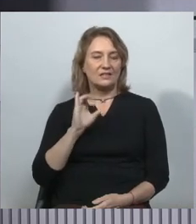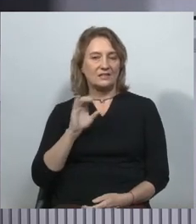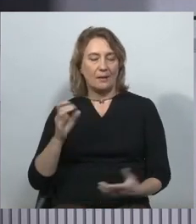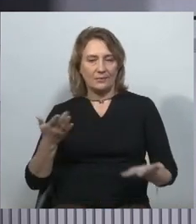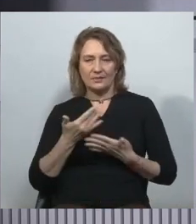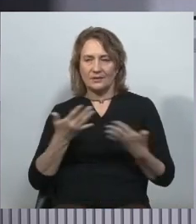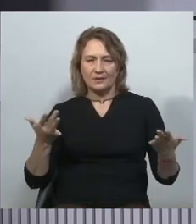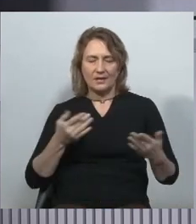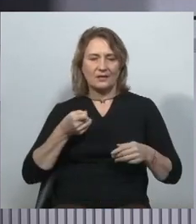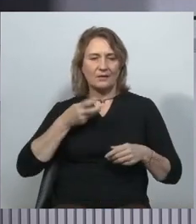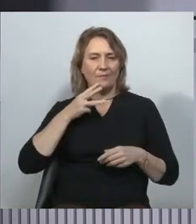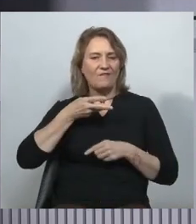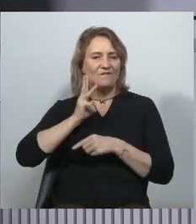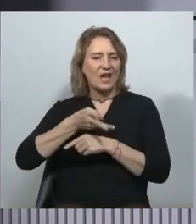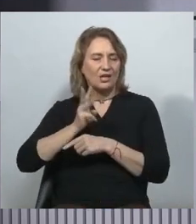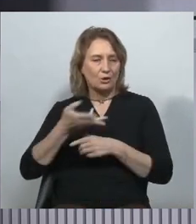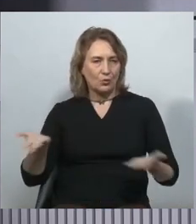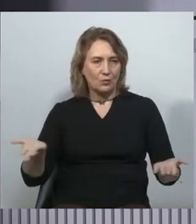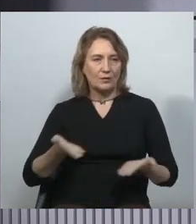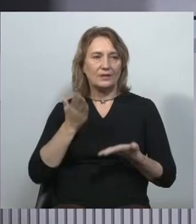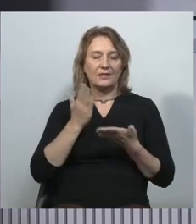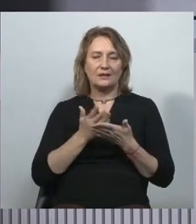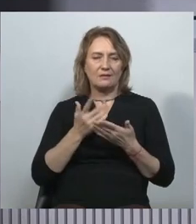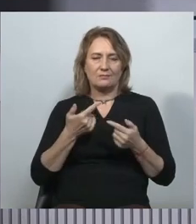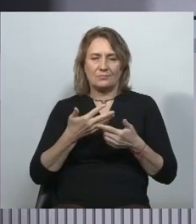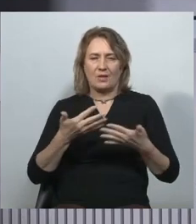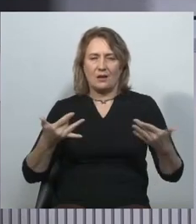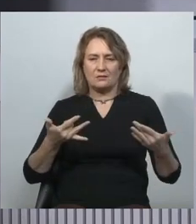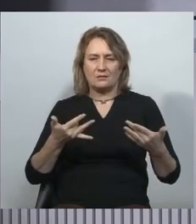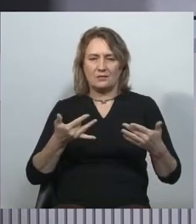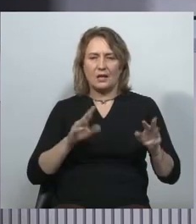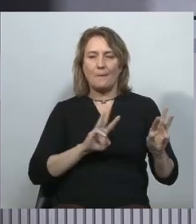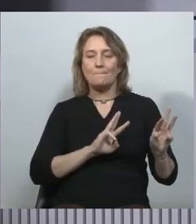are deepfakes, there are video manipulations, there are proxy media.